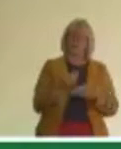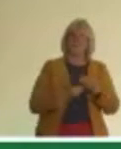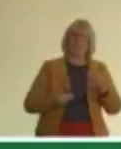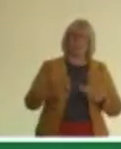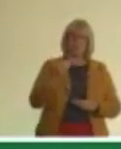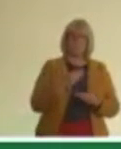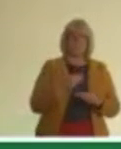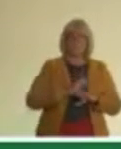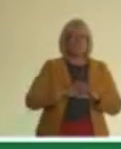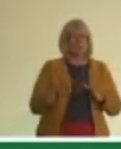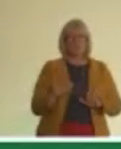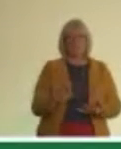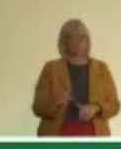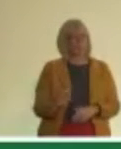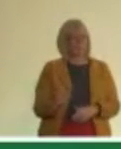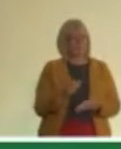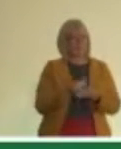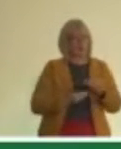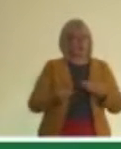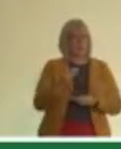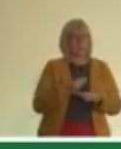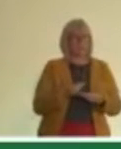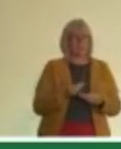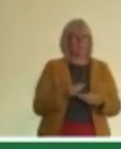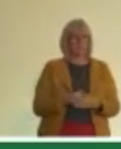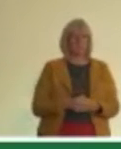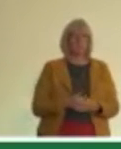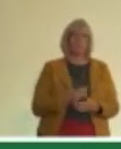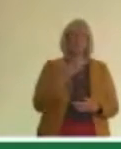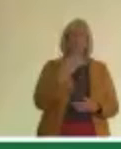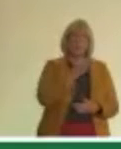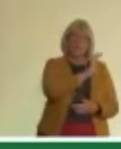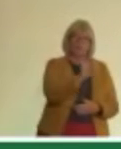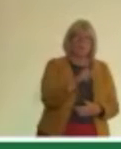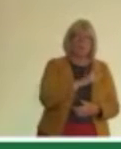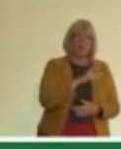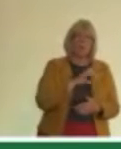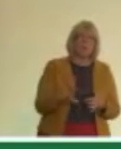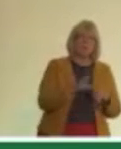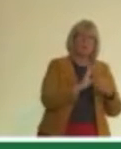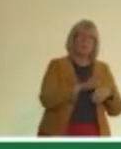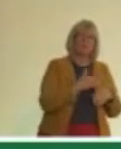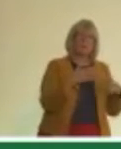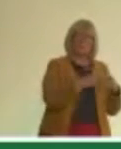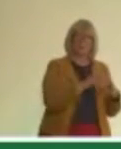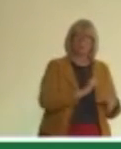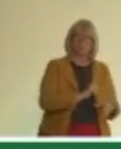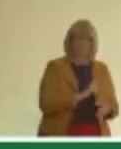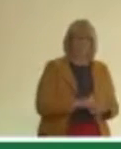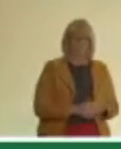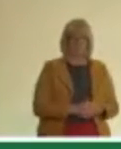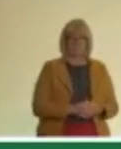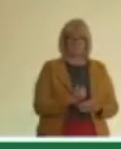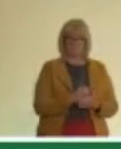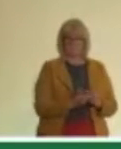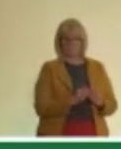corporations. You know, when I ask people, why did you join the Green Party? They frequently say things like, because I think